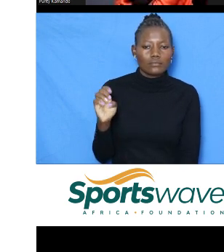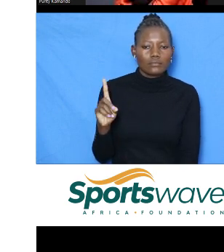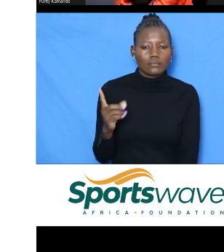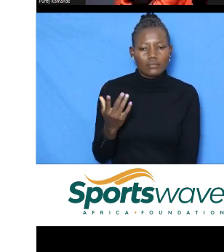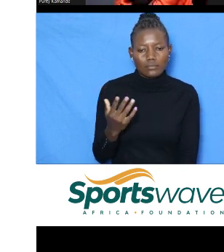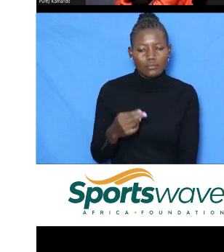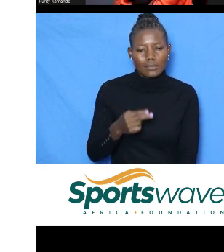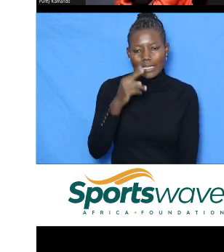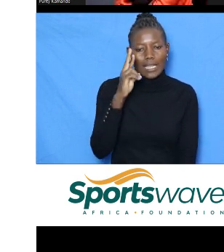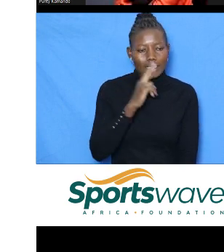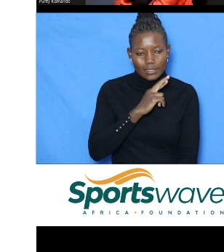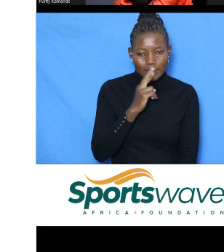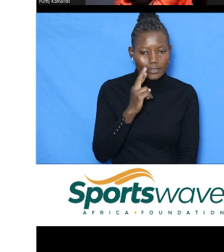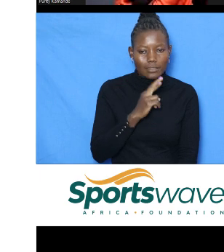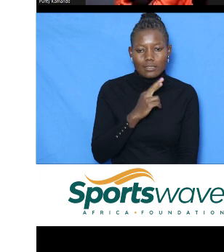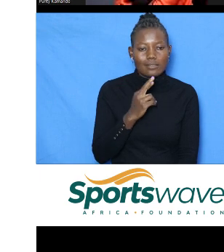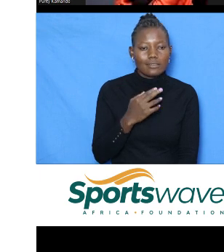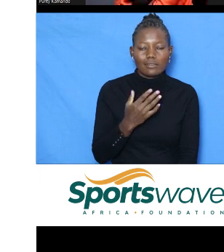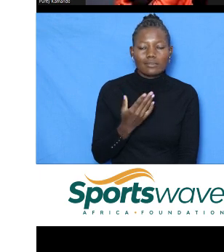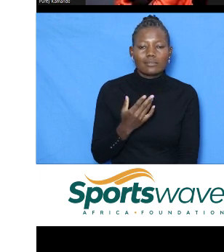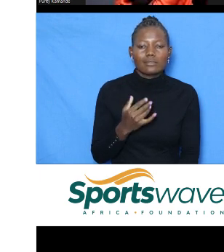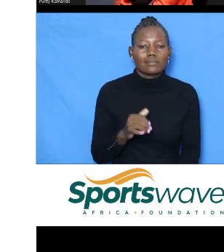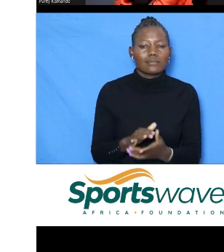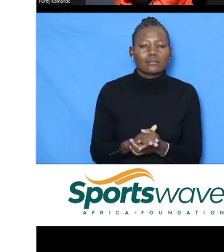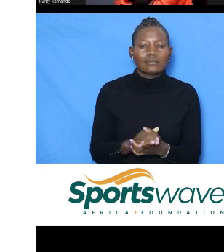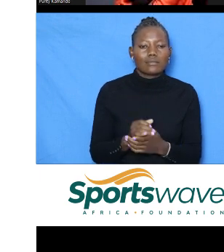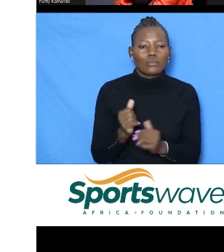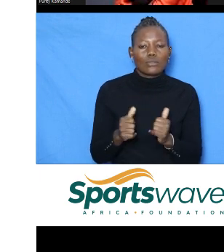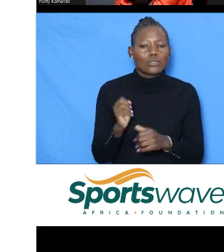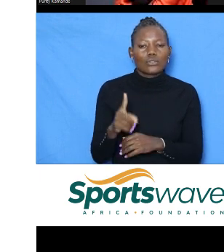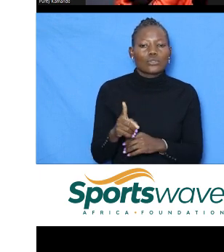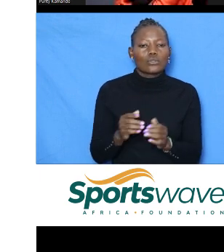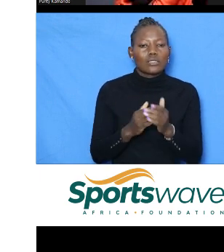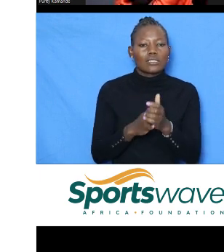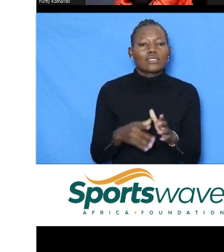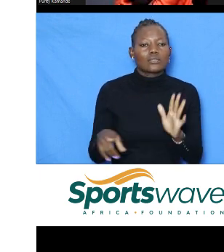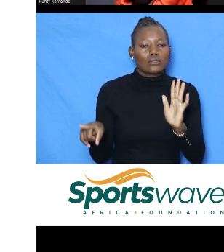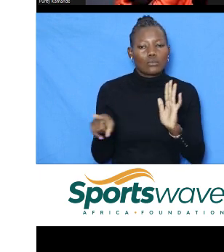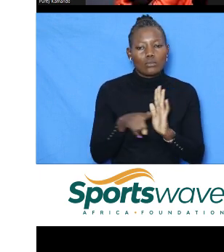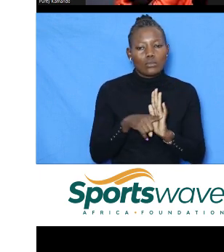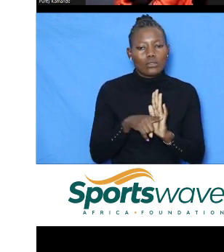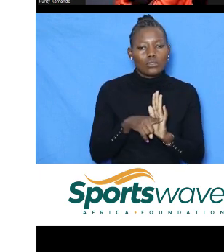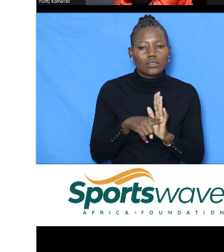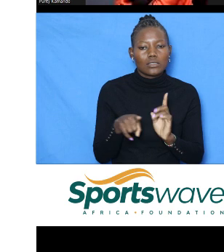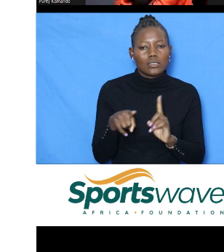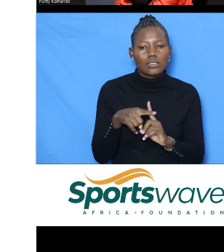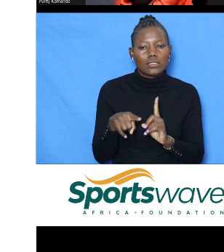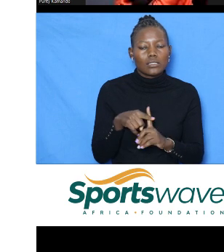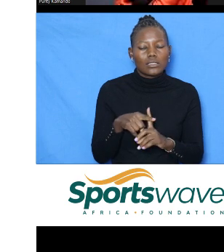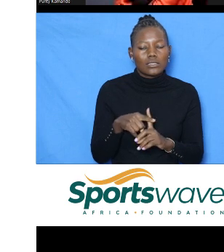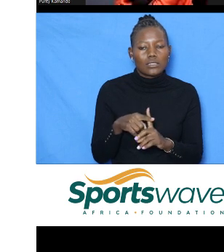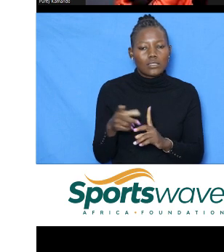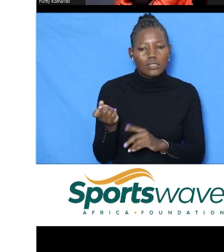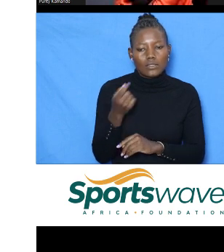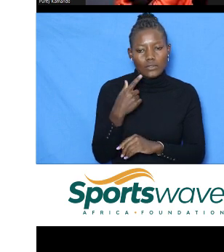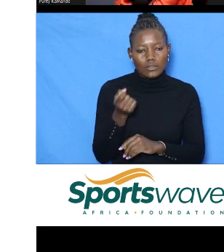risk of contamination with substances that could lead to a positive drug test. So they are not recommended for